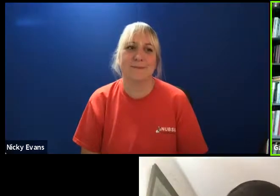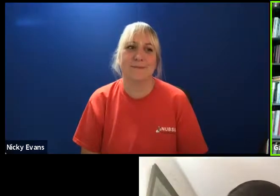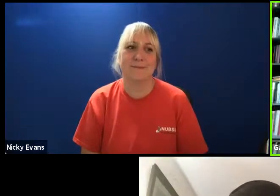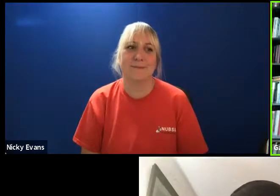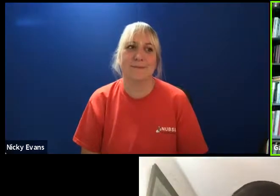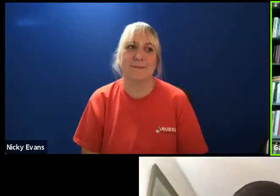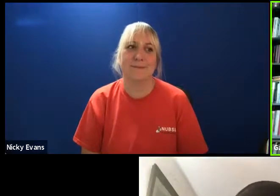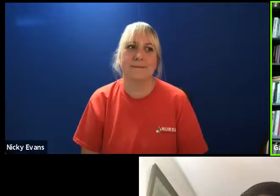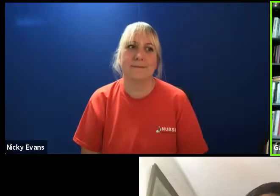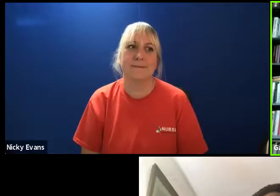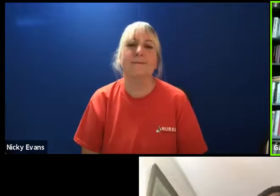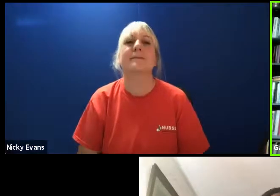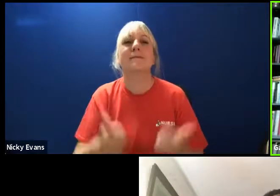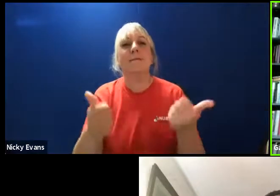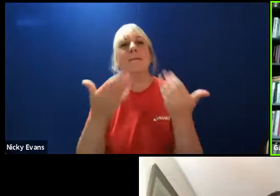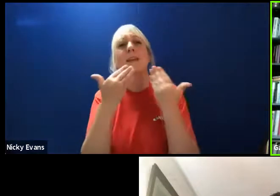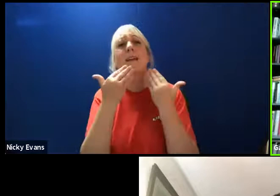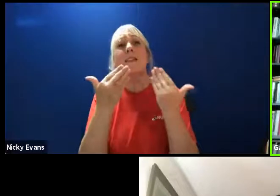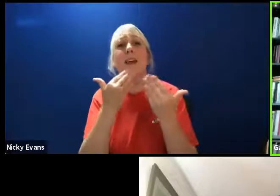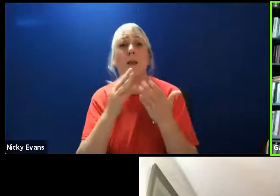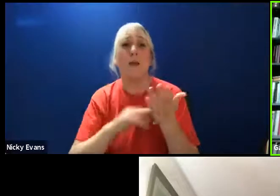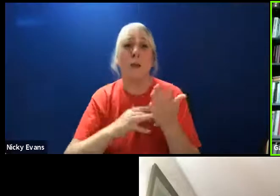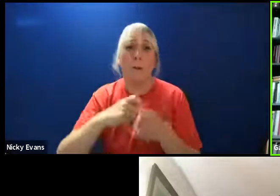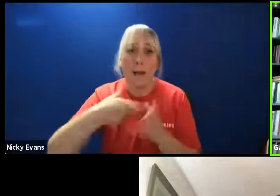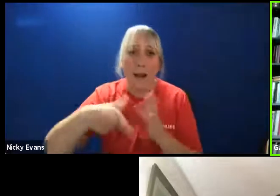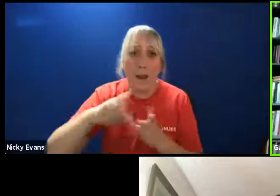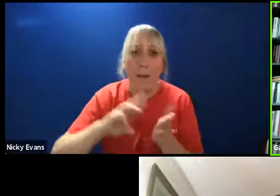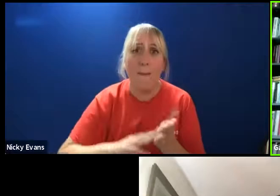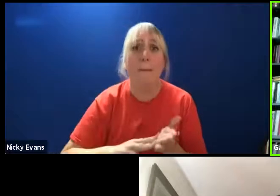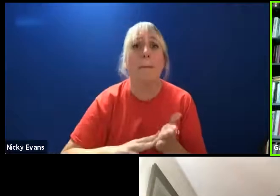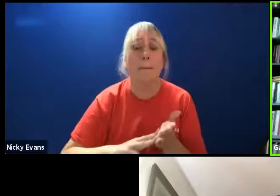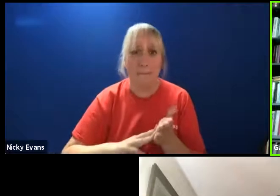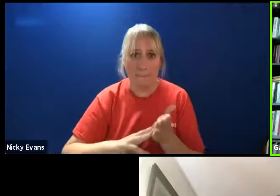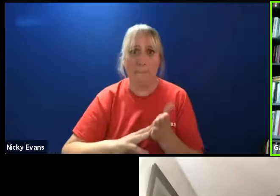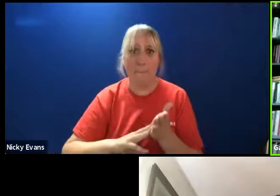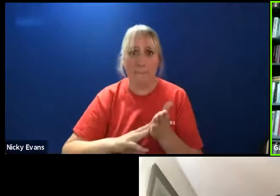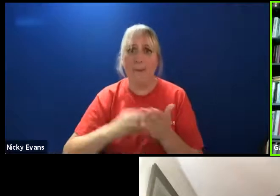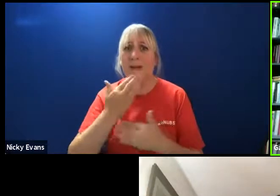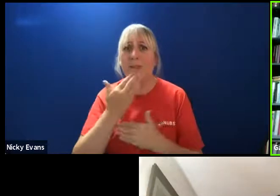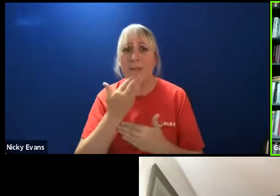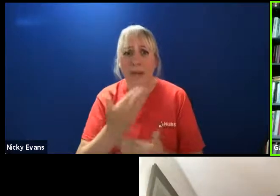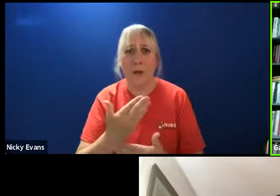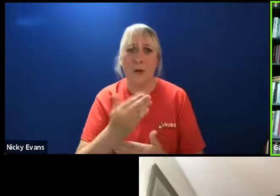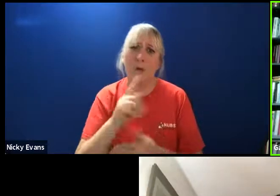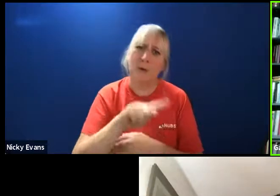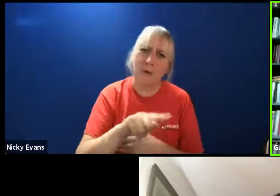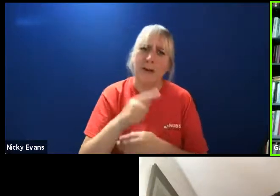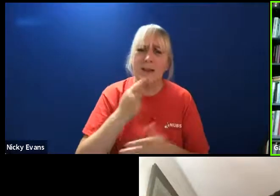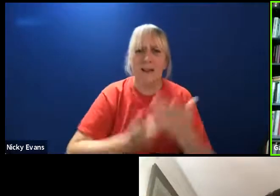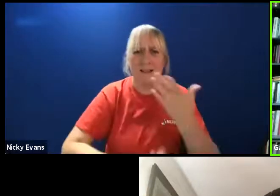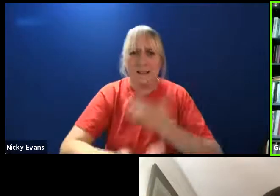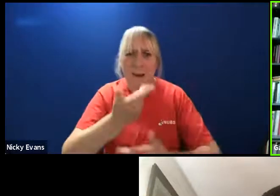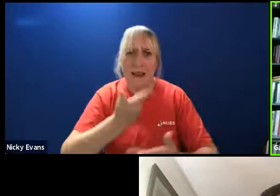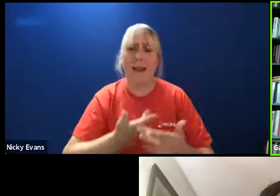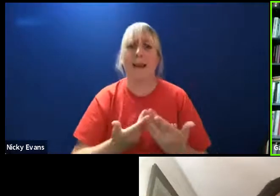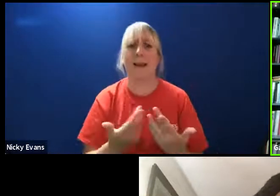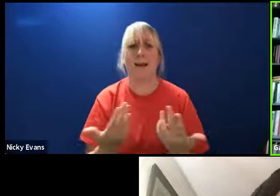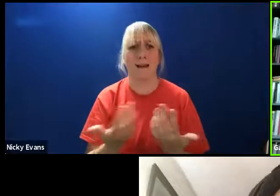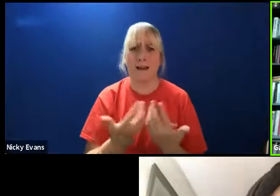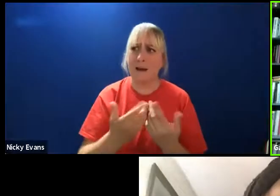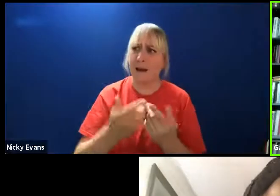Thanks so much, Malcolm, and for drawing attention to that absolutely vital component of understanding